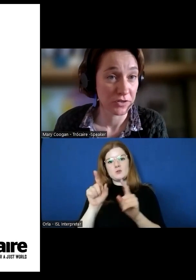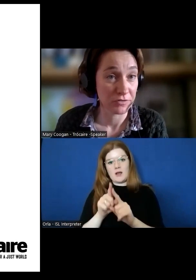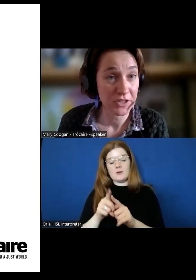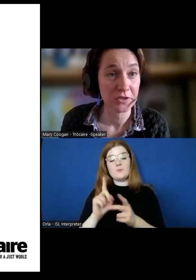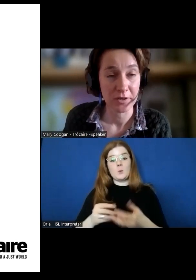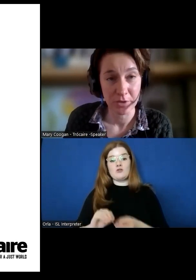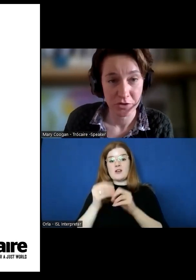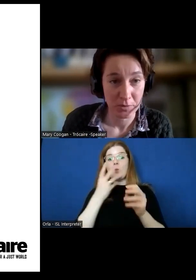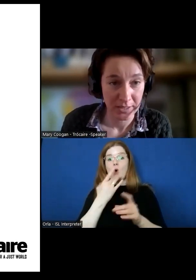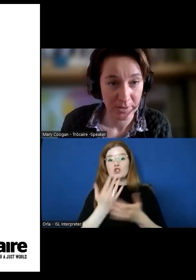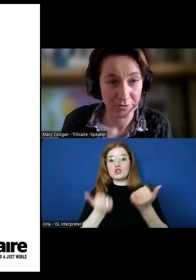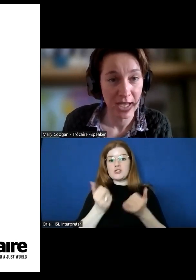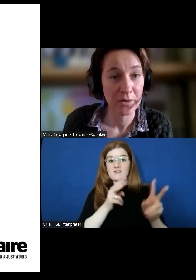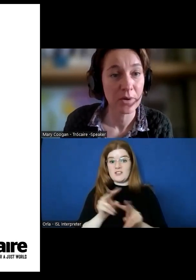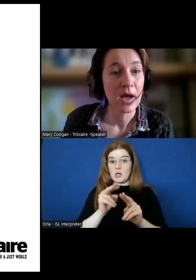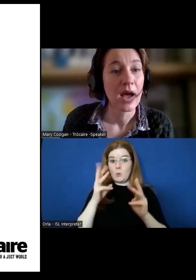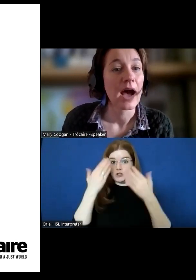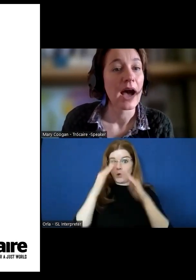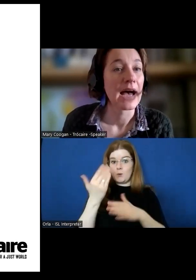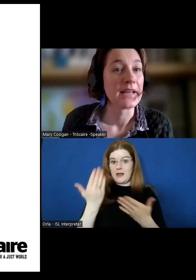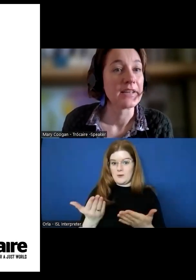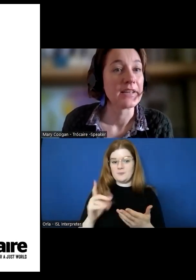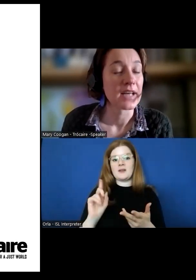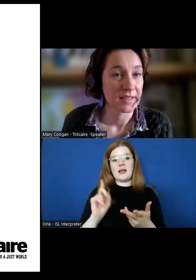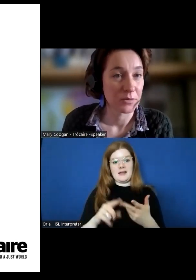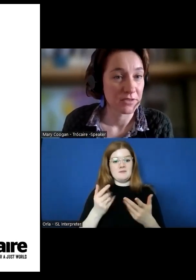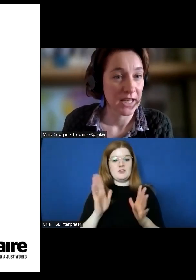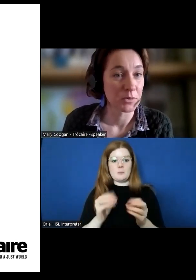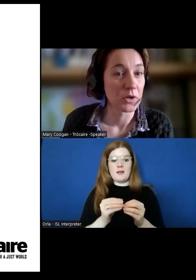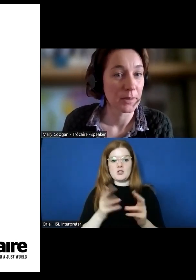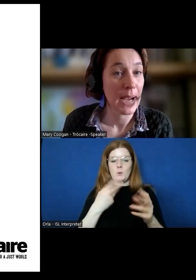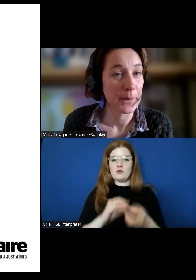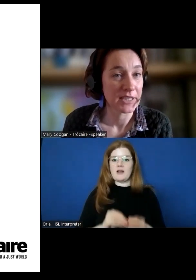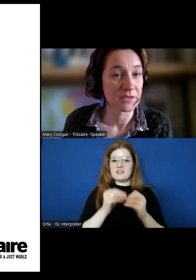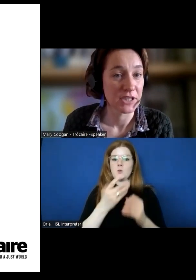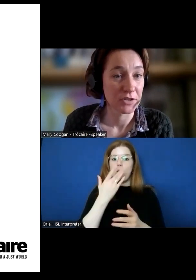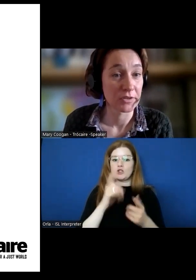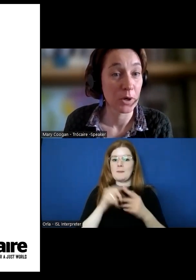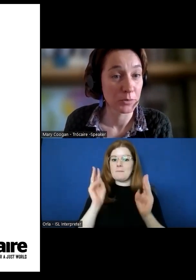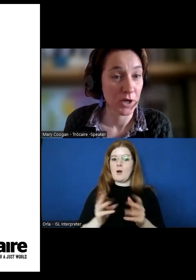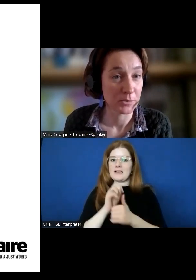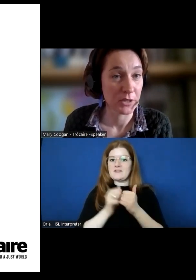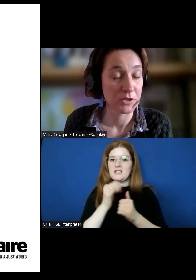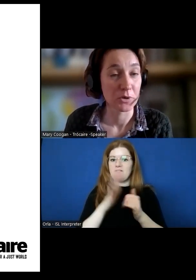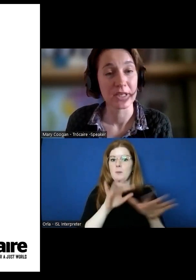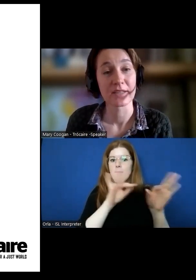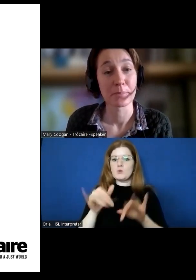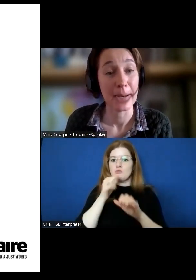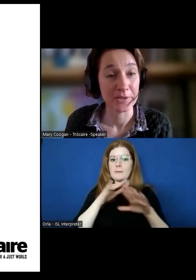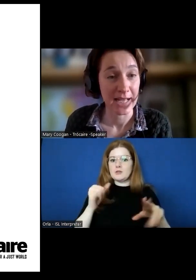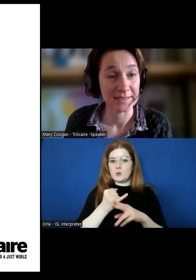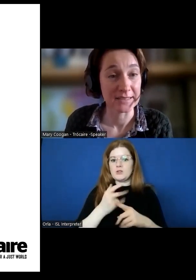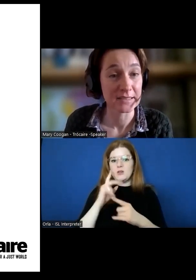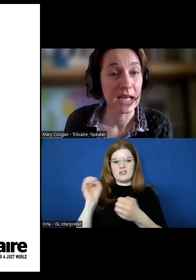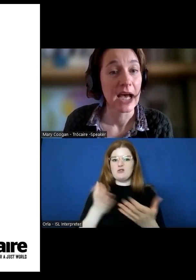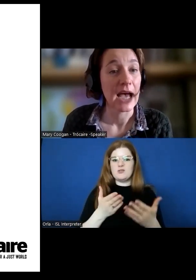water justice video that I'm going to show a little bit of now. And as I said, we developed a water and power activity for use at post-primary, which brought in that